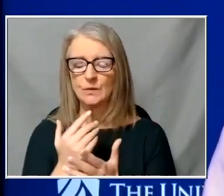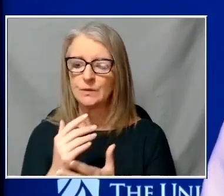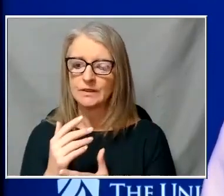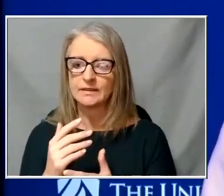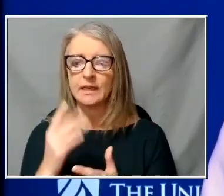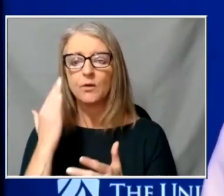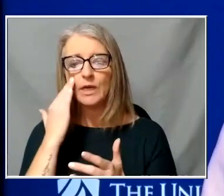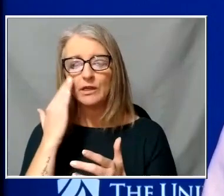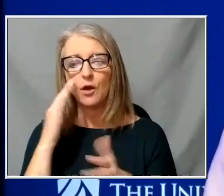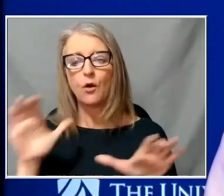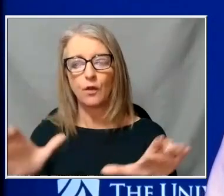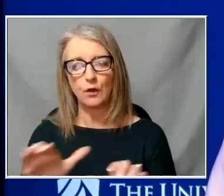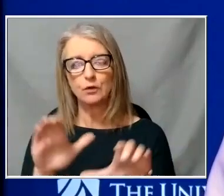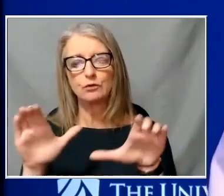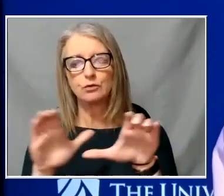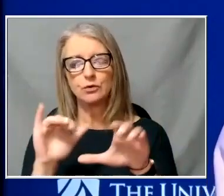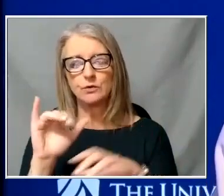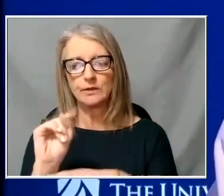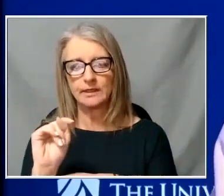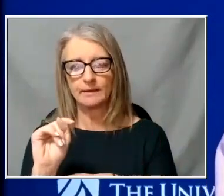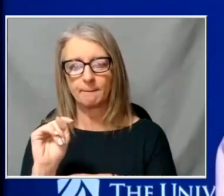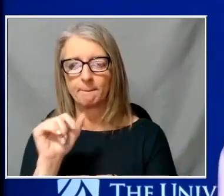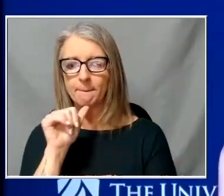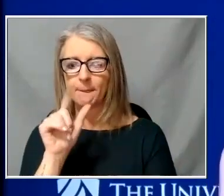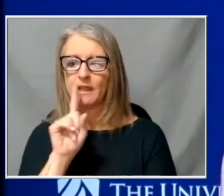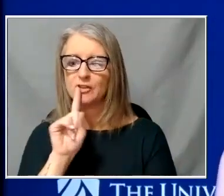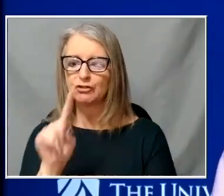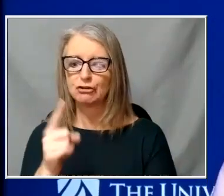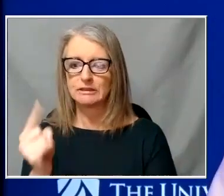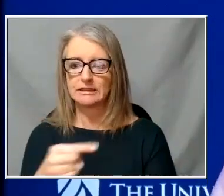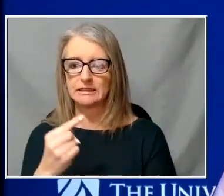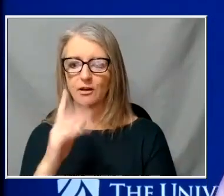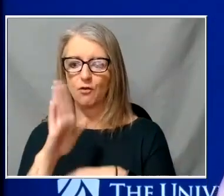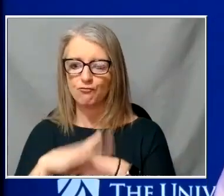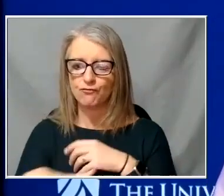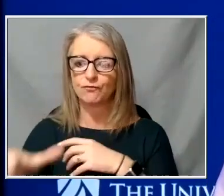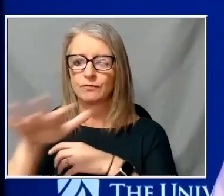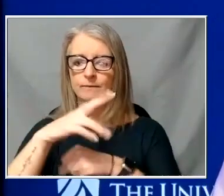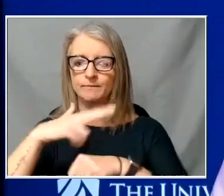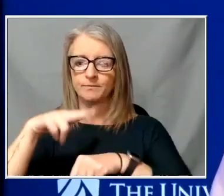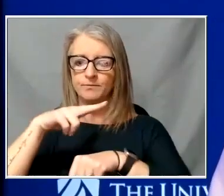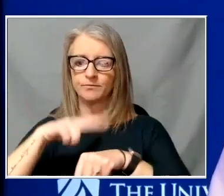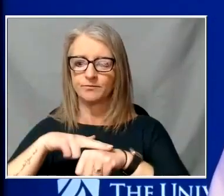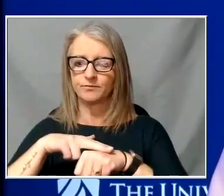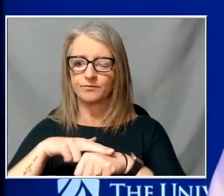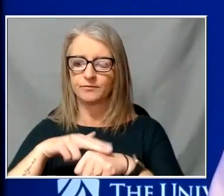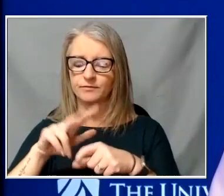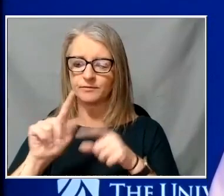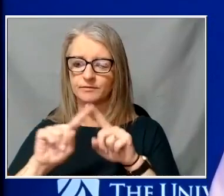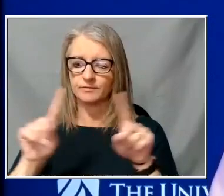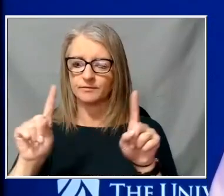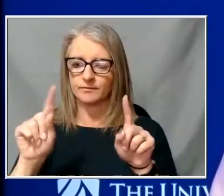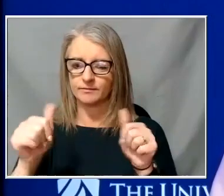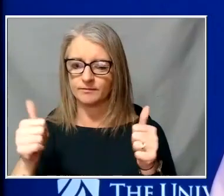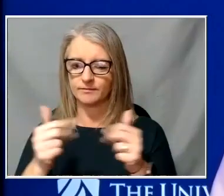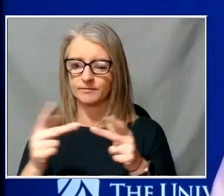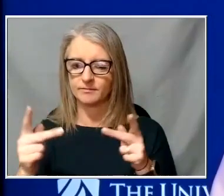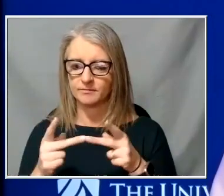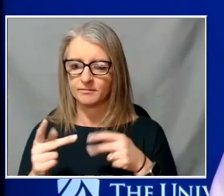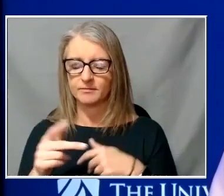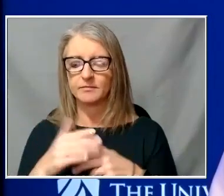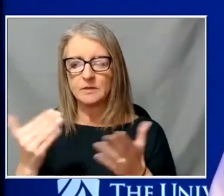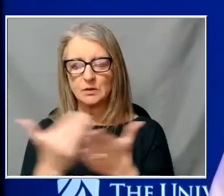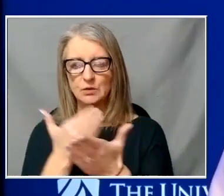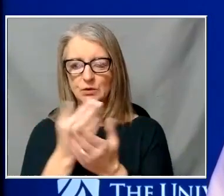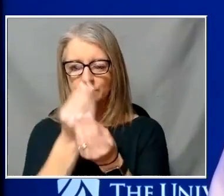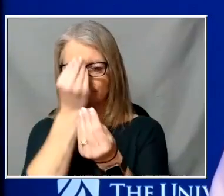done, not just here, but really around the nation in other places as well. But no really new information. I know